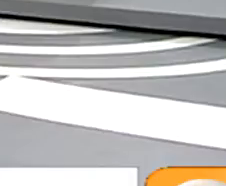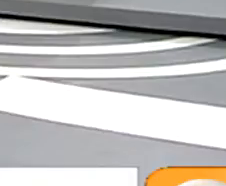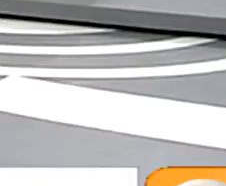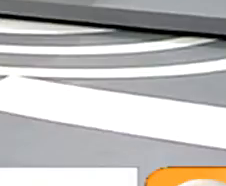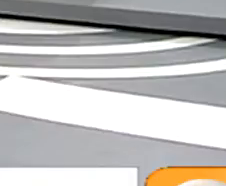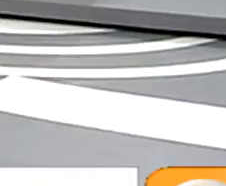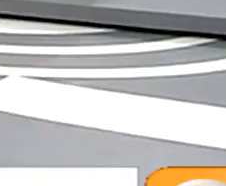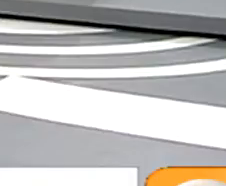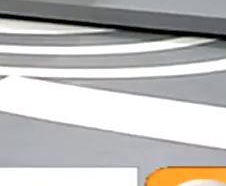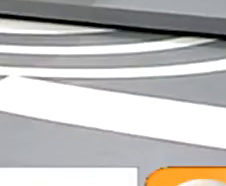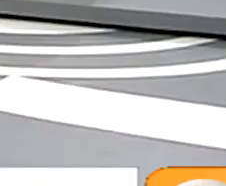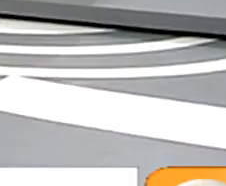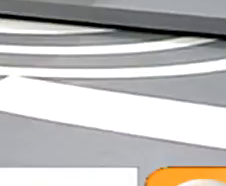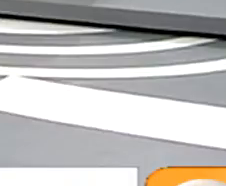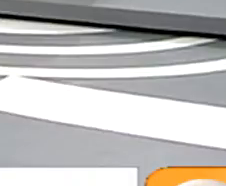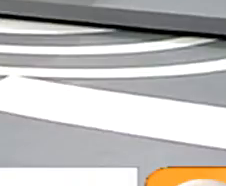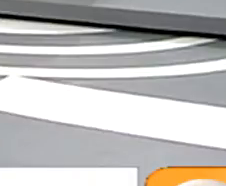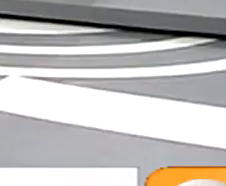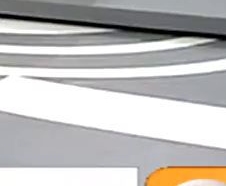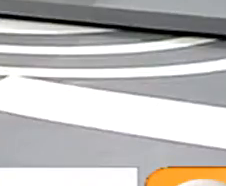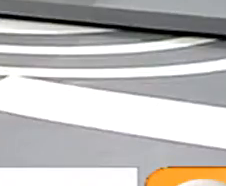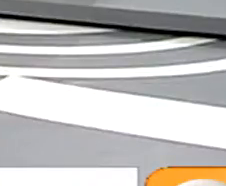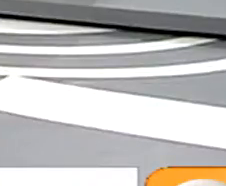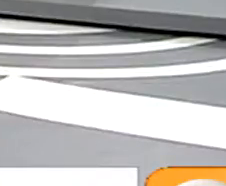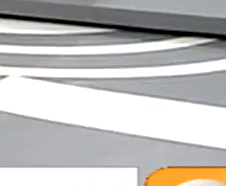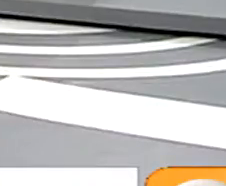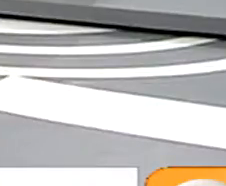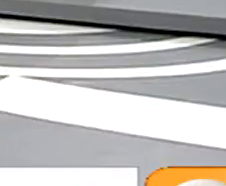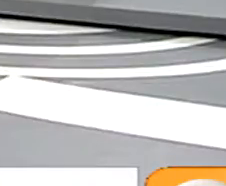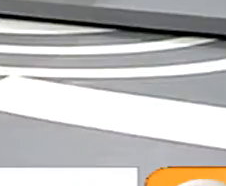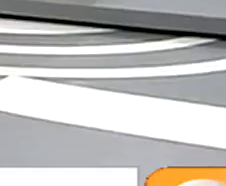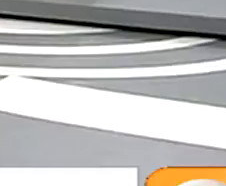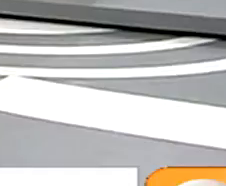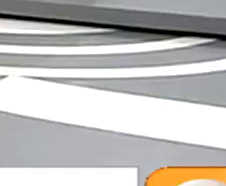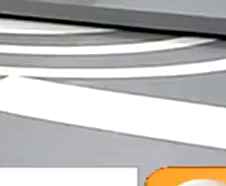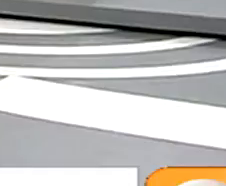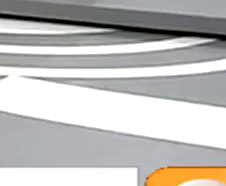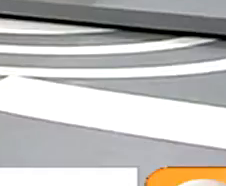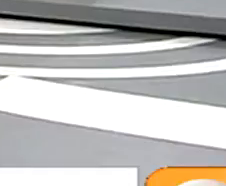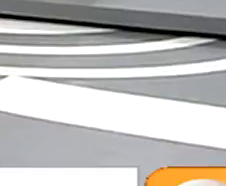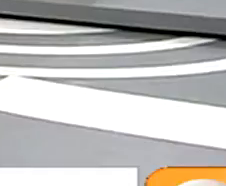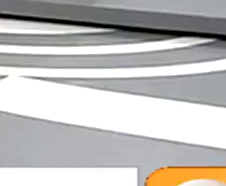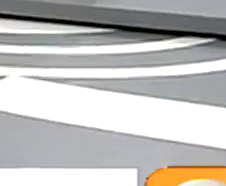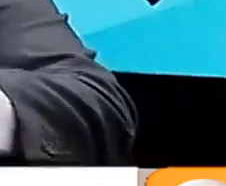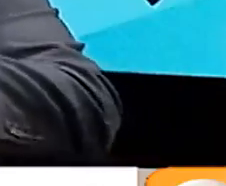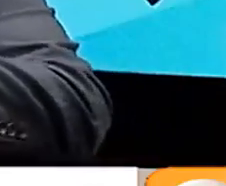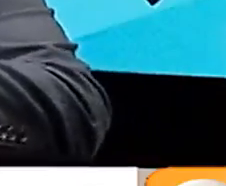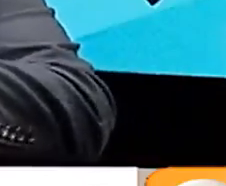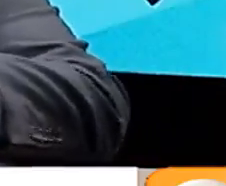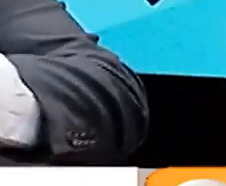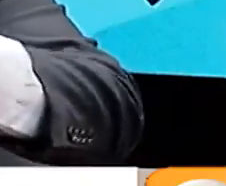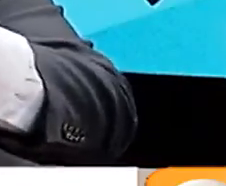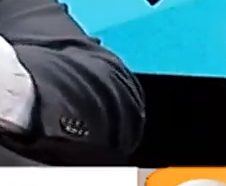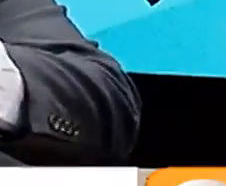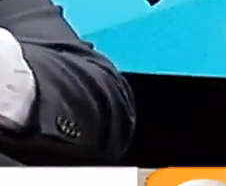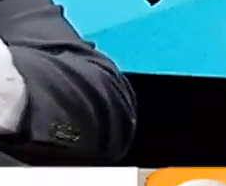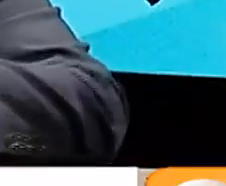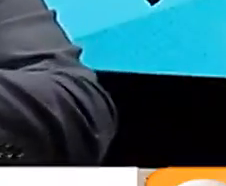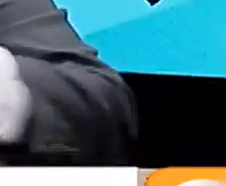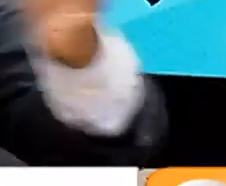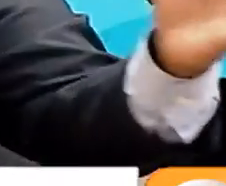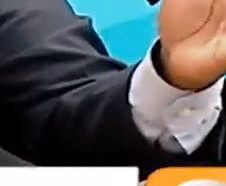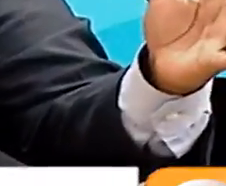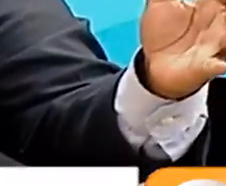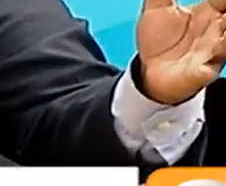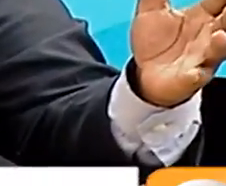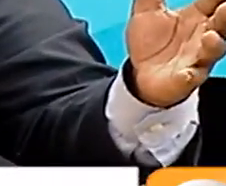term that is used is risk-based pricing, right? And there's different methods of analyzing risk. And so if you have one